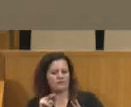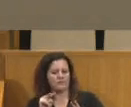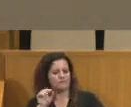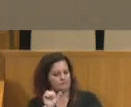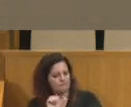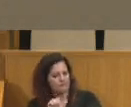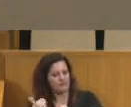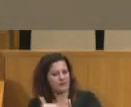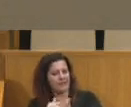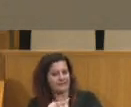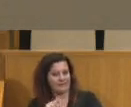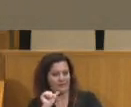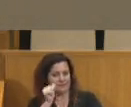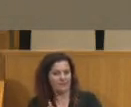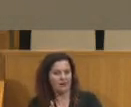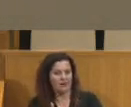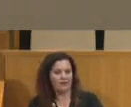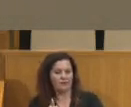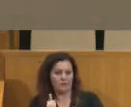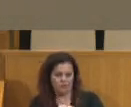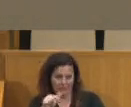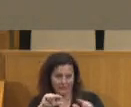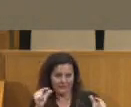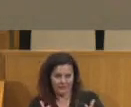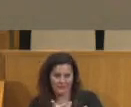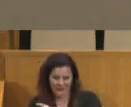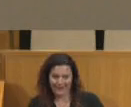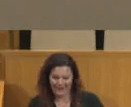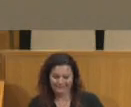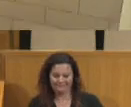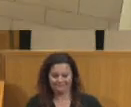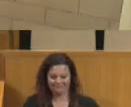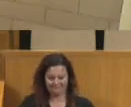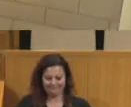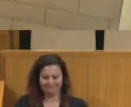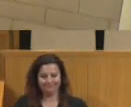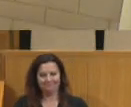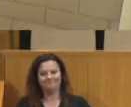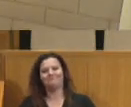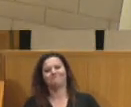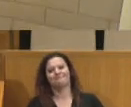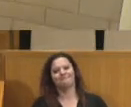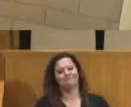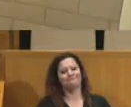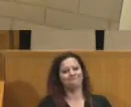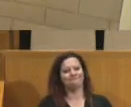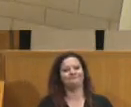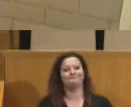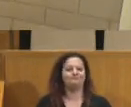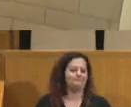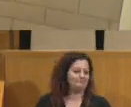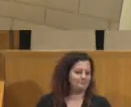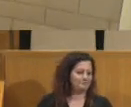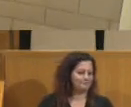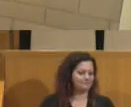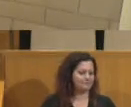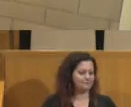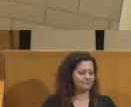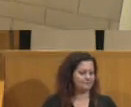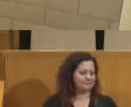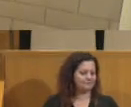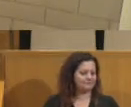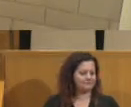dais tonight, I look forward to the next 2 years. I think the last 2 years, we've made a lot of progress, and we can be very proud of the term that